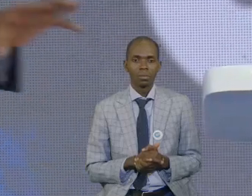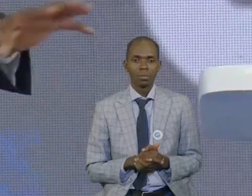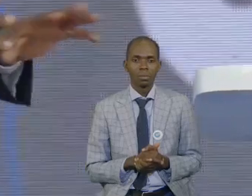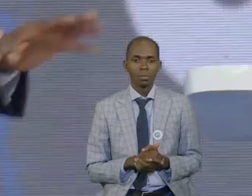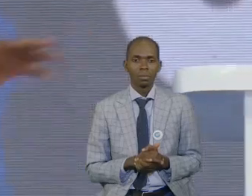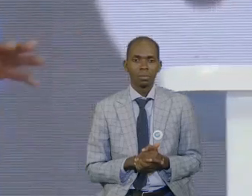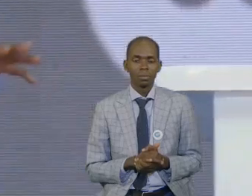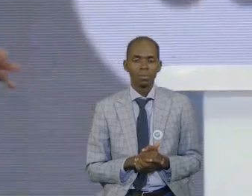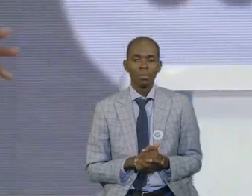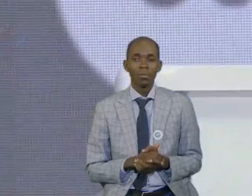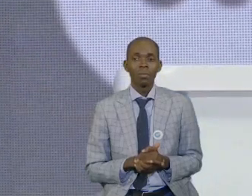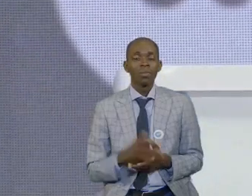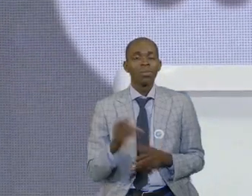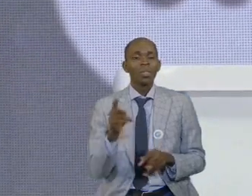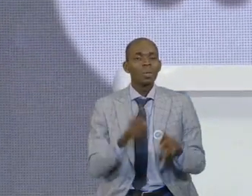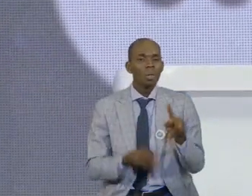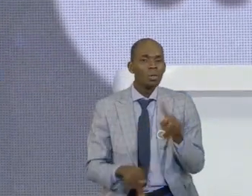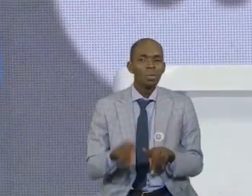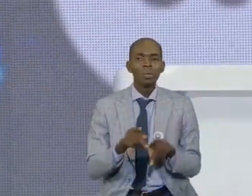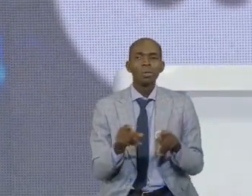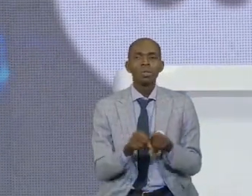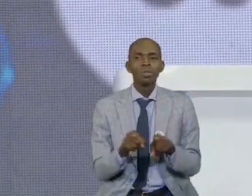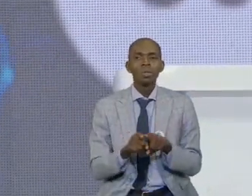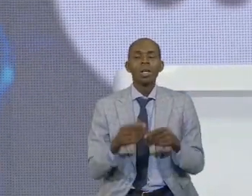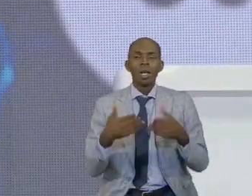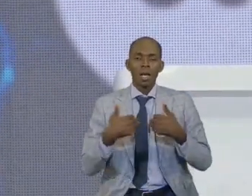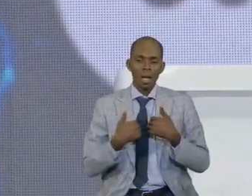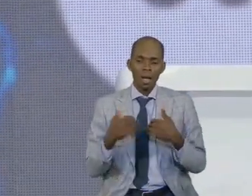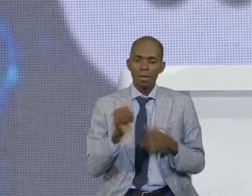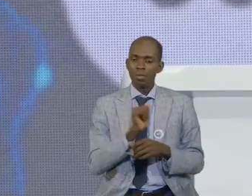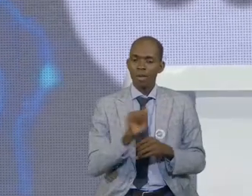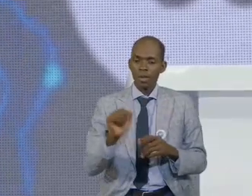They even have a word for us.